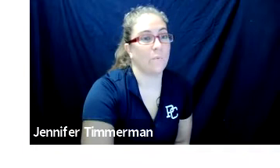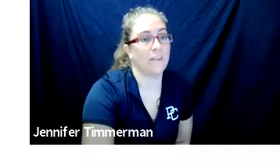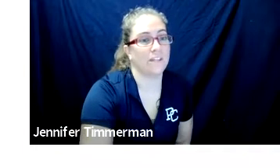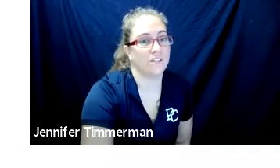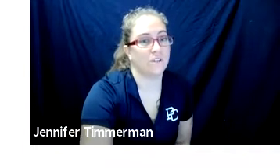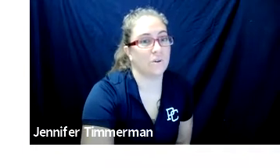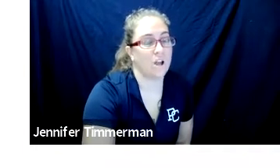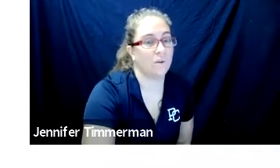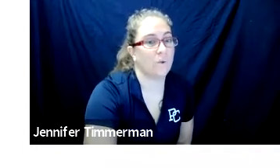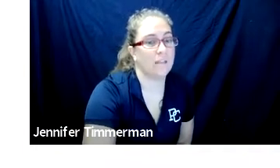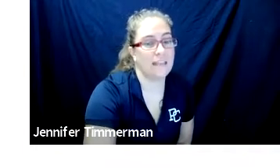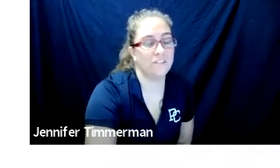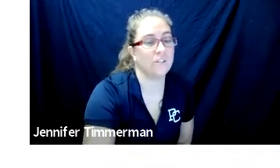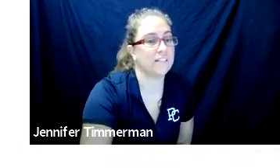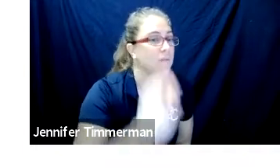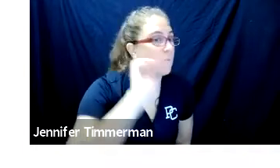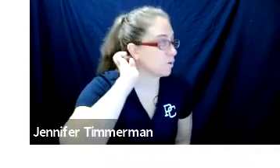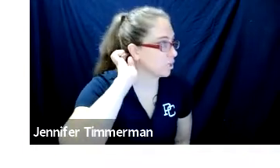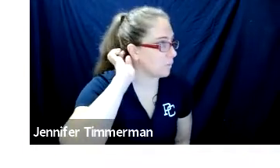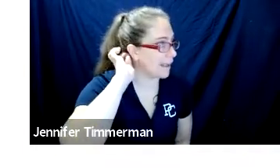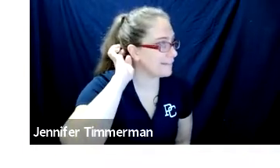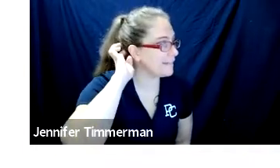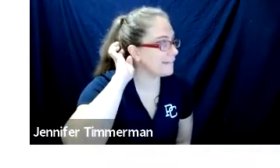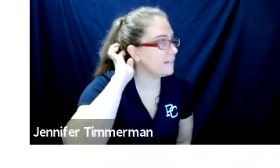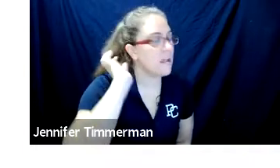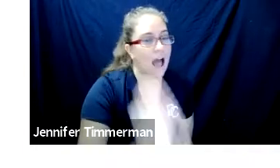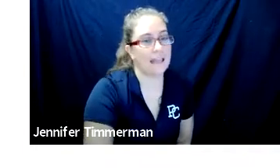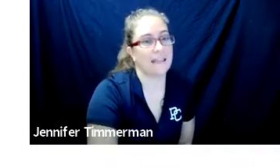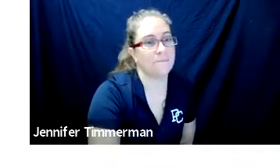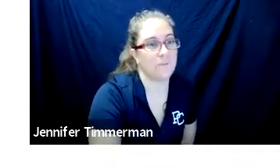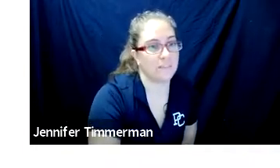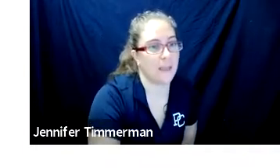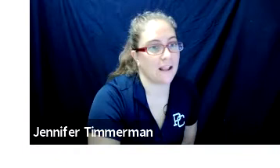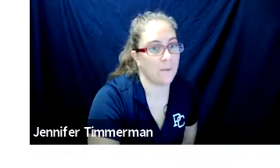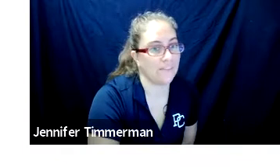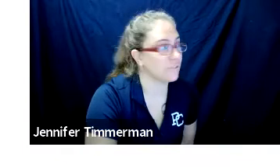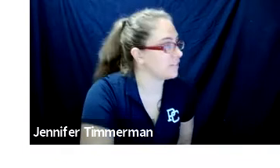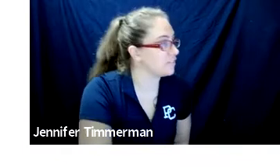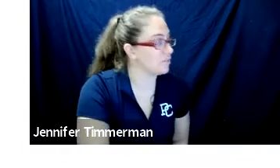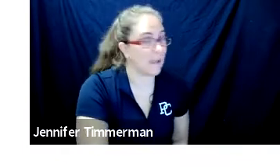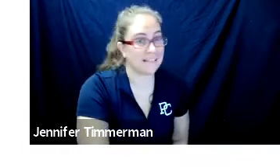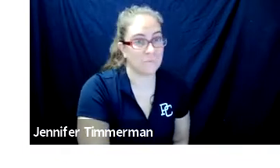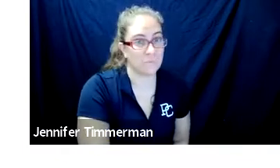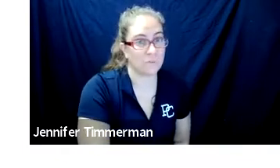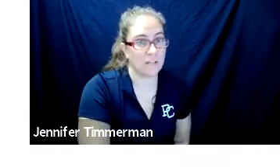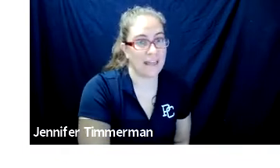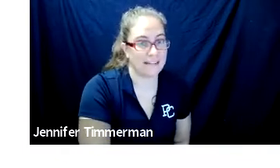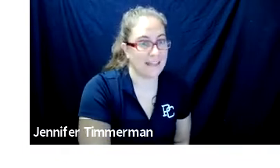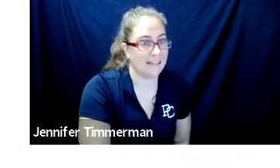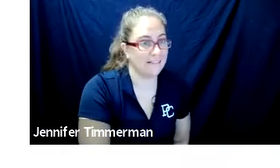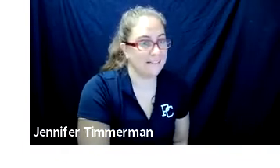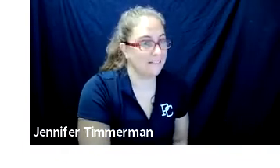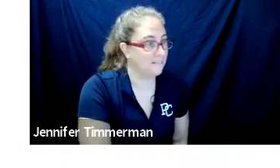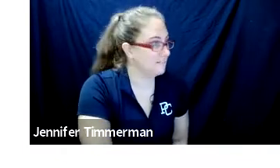when we get to the time where we're going to practice, I can put this back up on the screen so you guys can look at